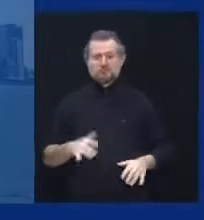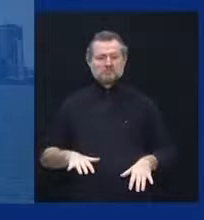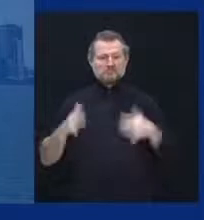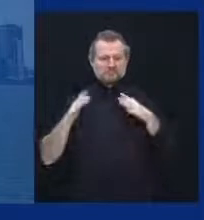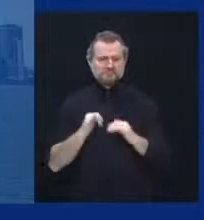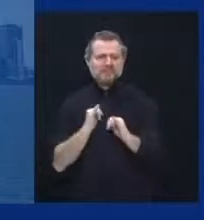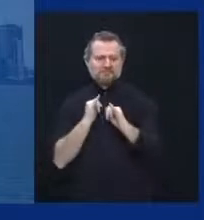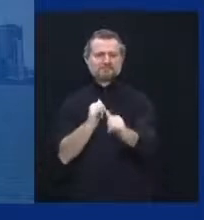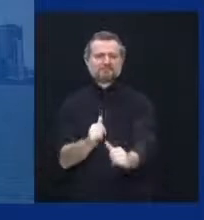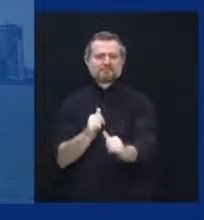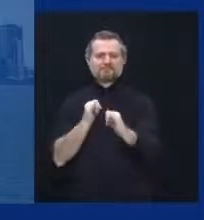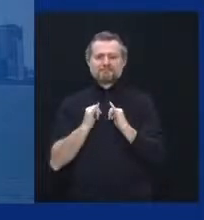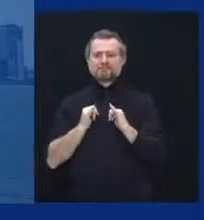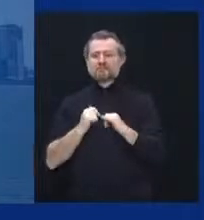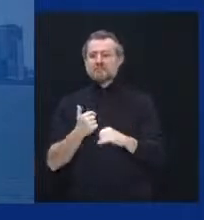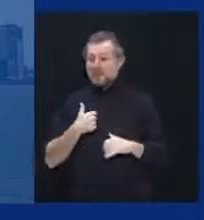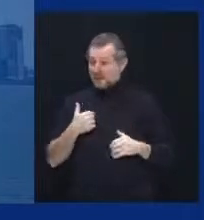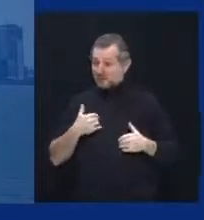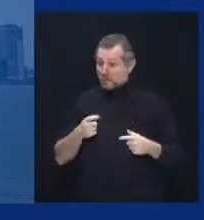in control.